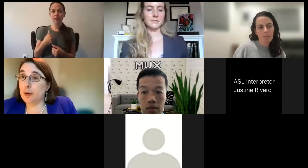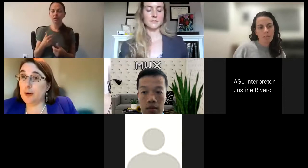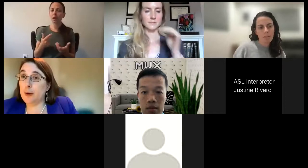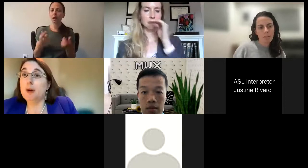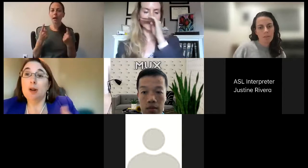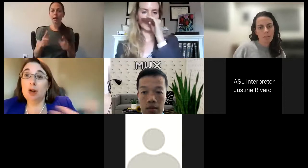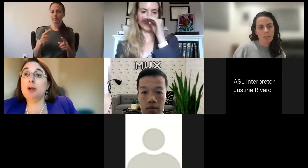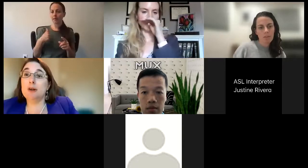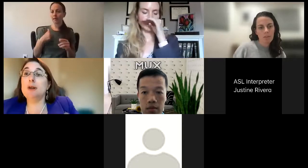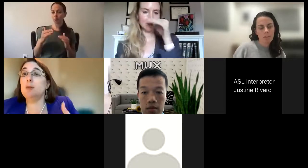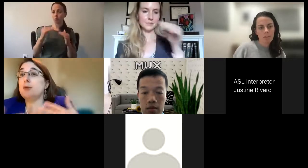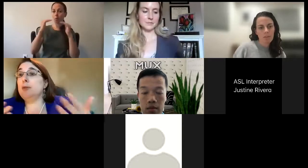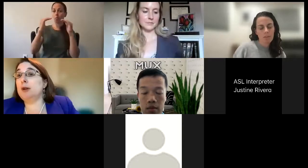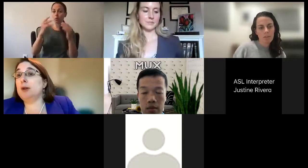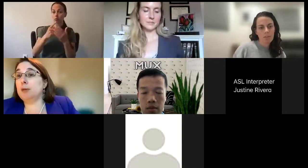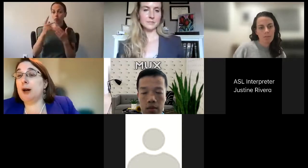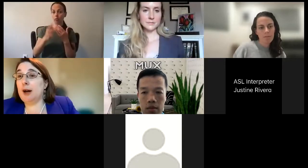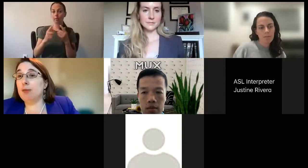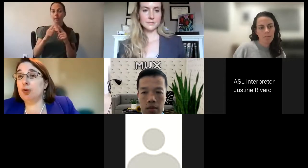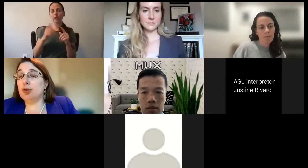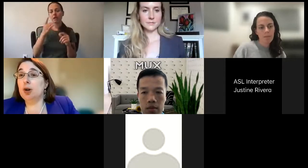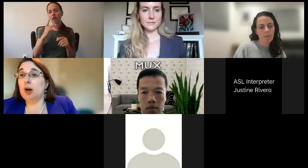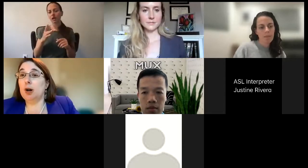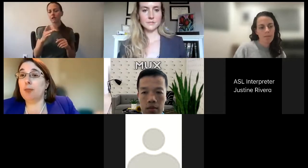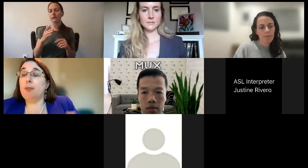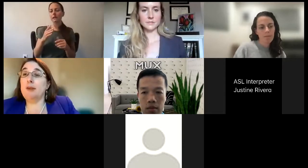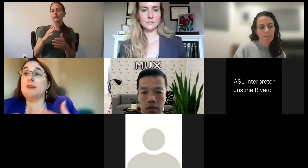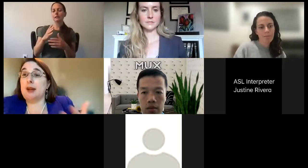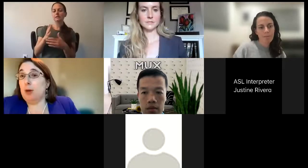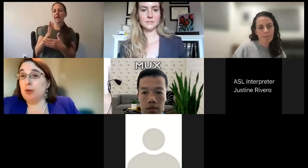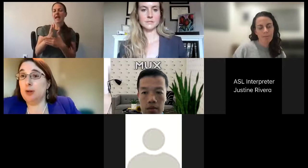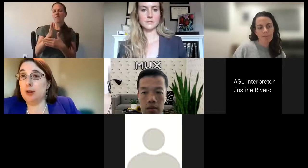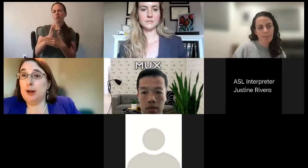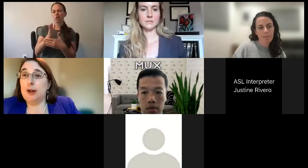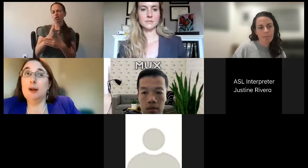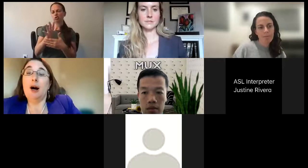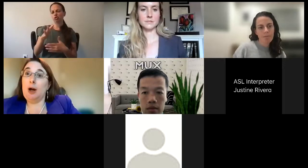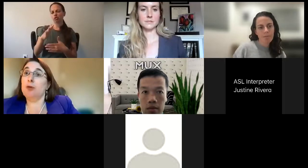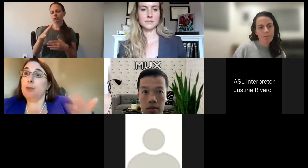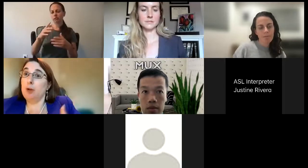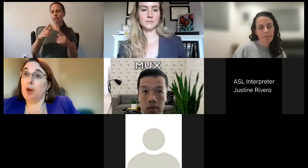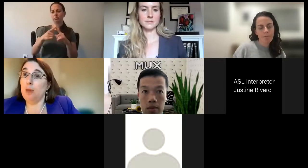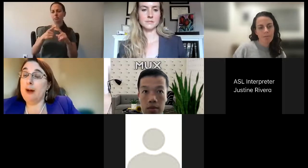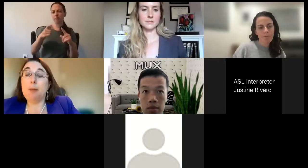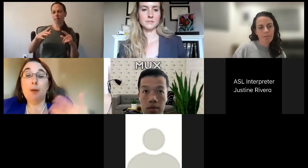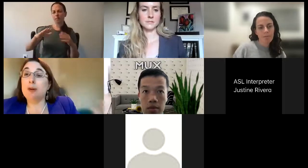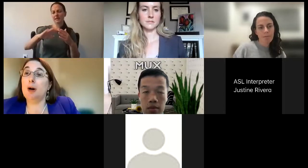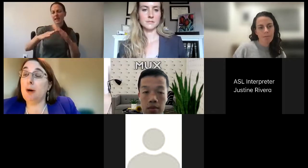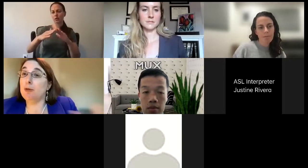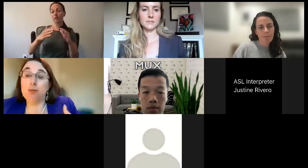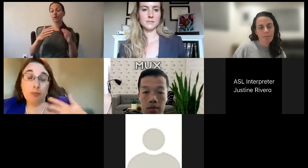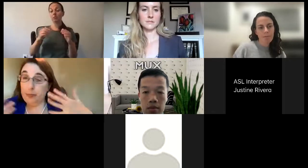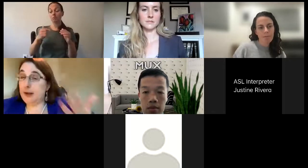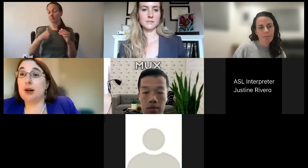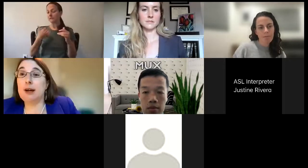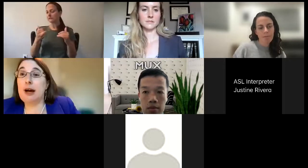homeownership program. Luckily, it was a medium average based on the county, and I was below that, but I